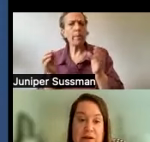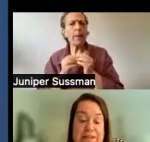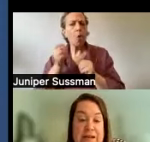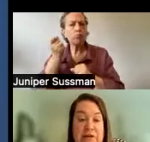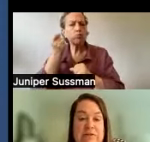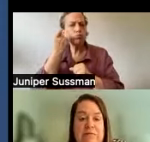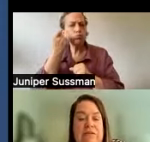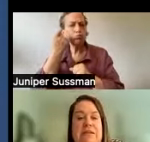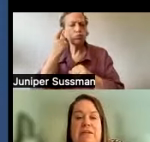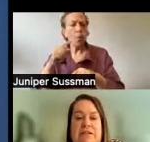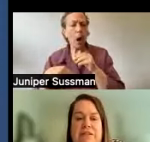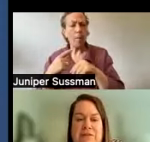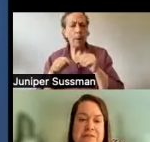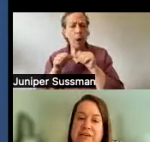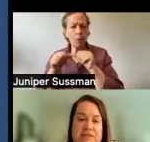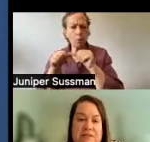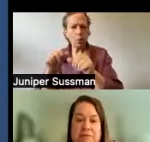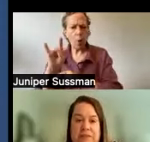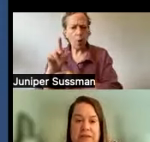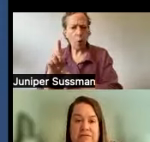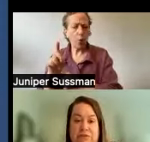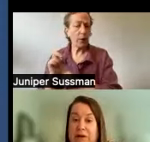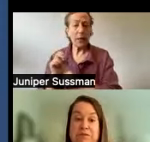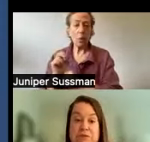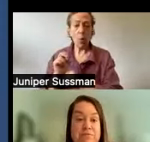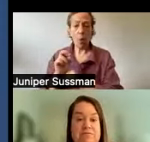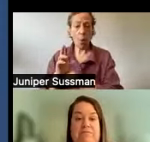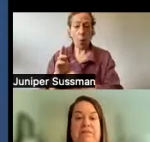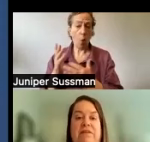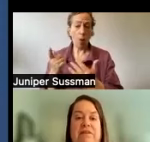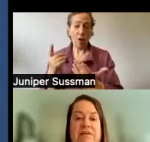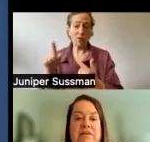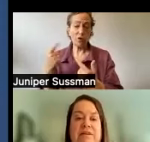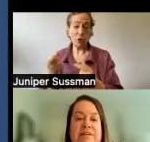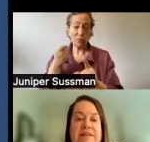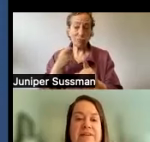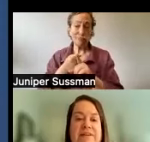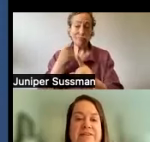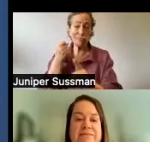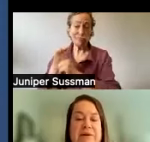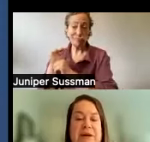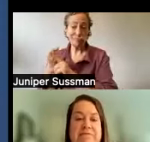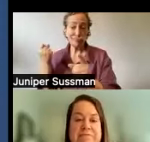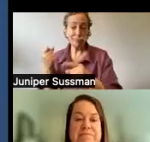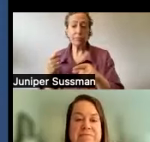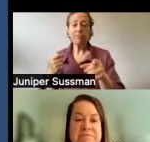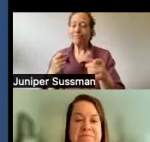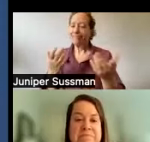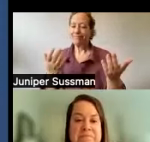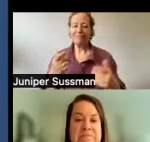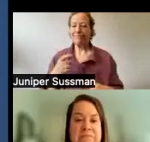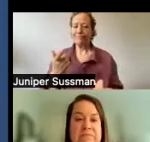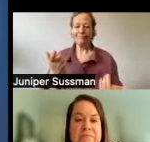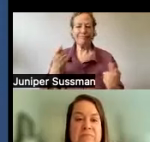some of or trying to diagnose some of these conditions? Or is that just a real crapshoot? It is a crapshoot, and it's happening in a quite